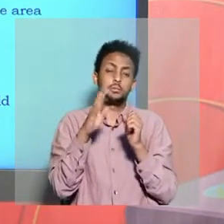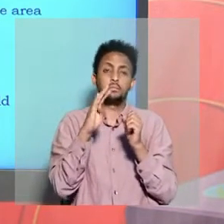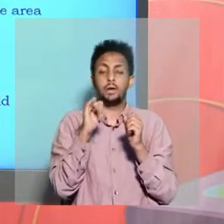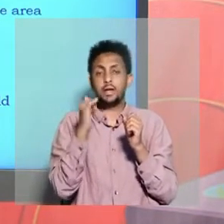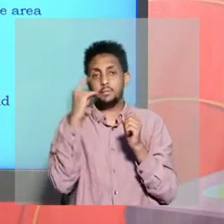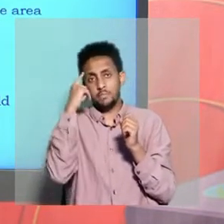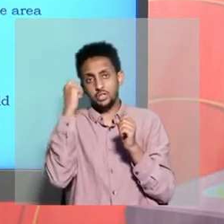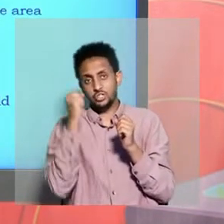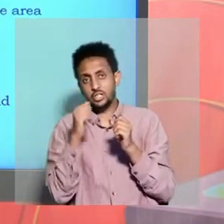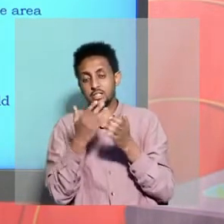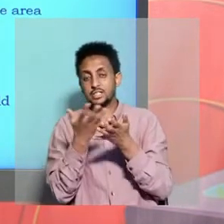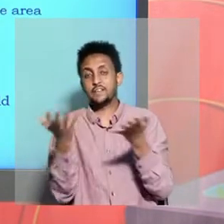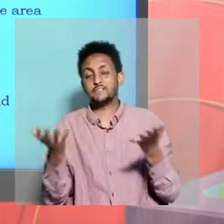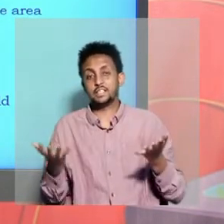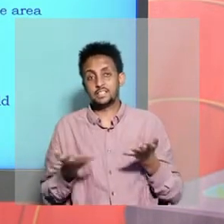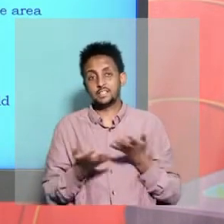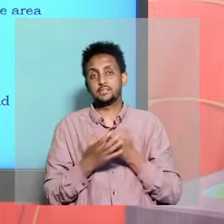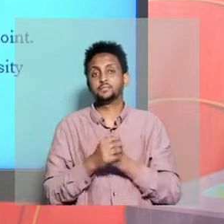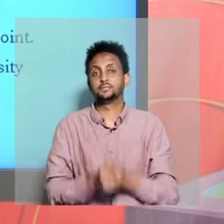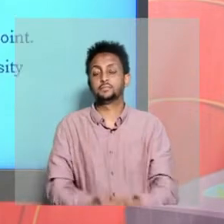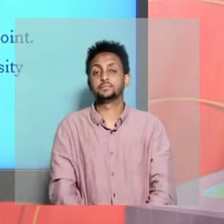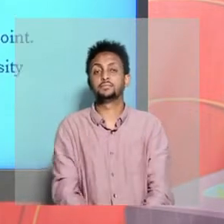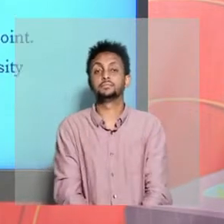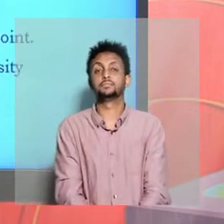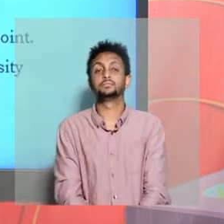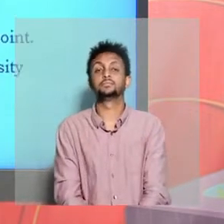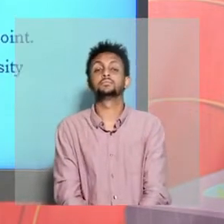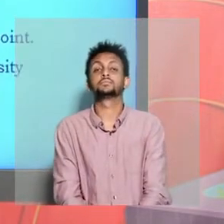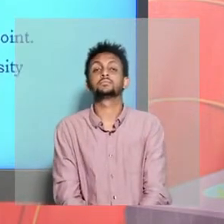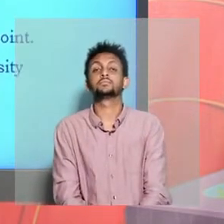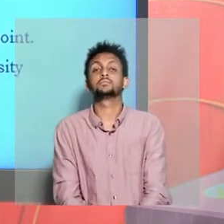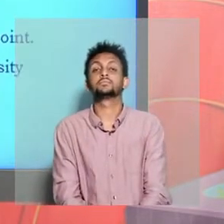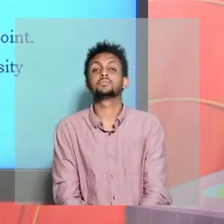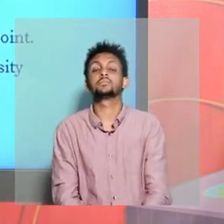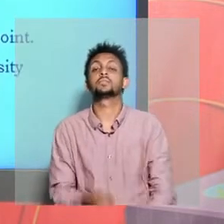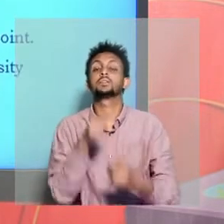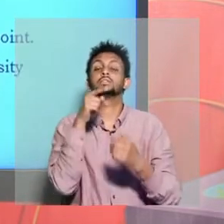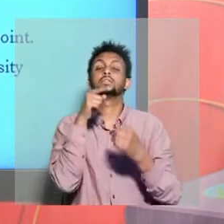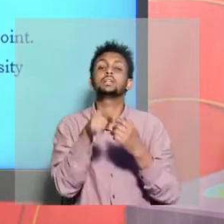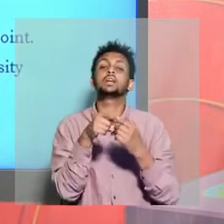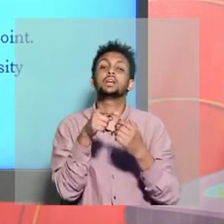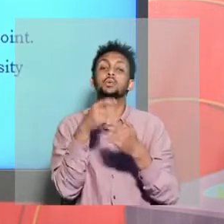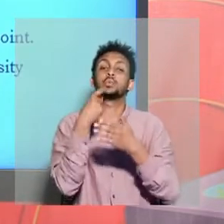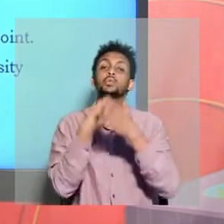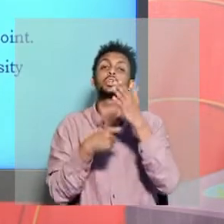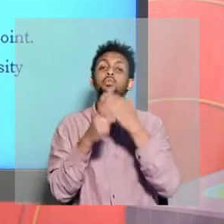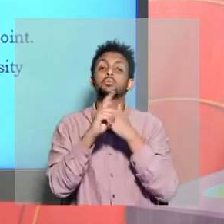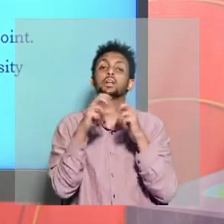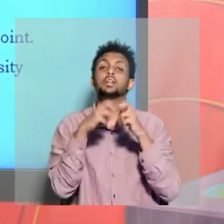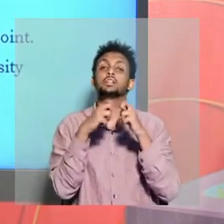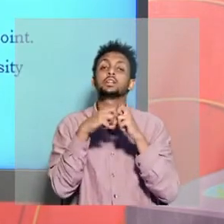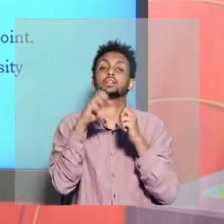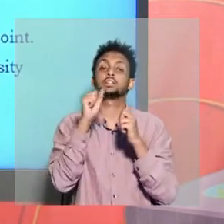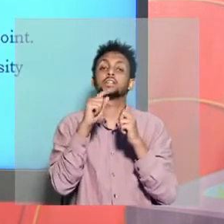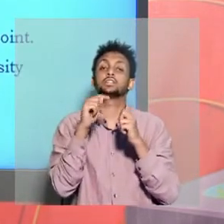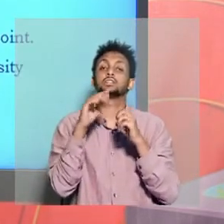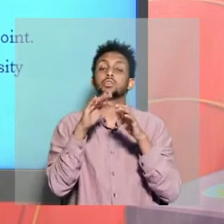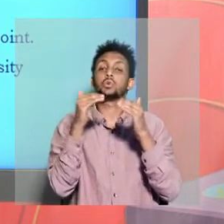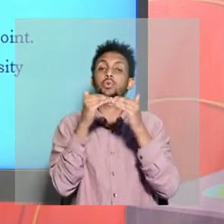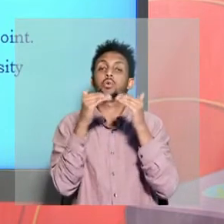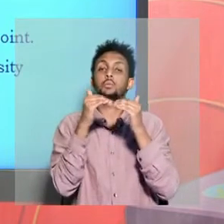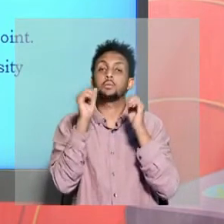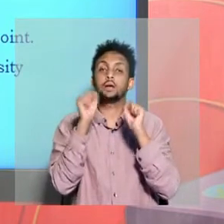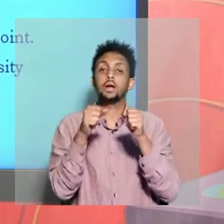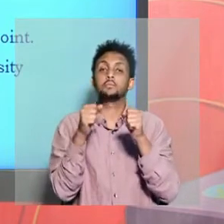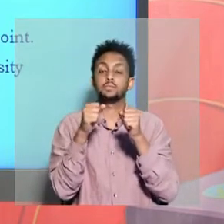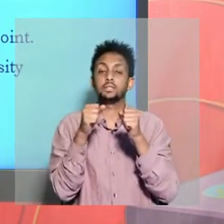the imaginary surface. And the consequence of Gauss' law on electrostatic equilibrium conductors can